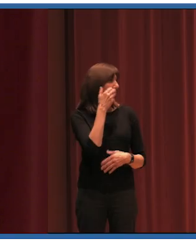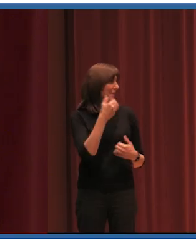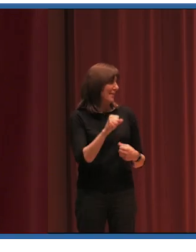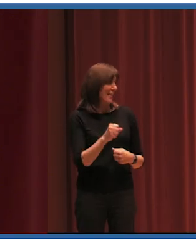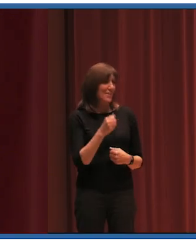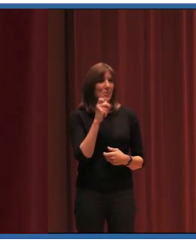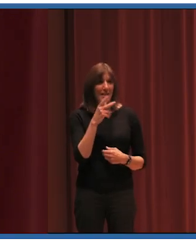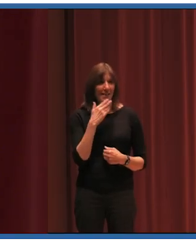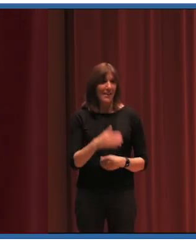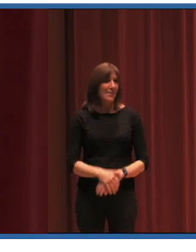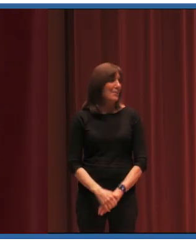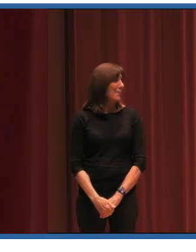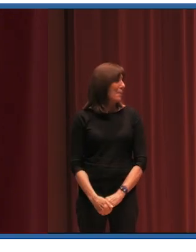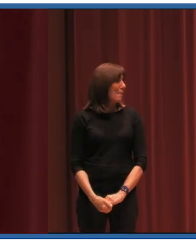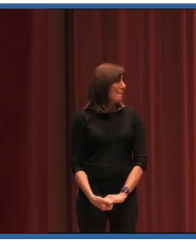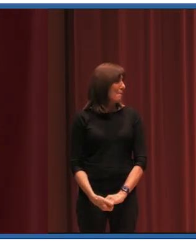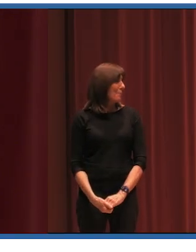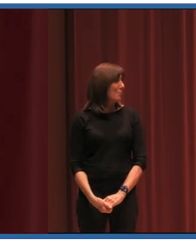Okay.